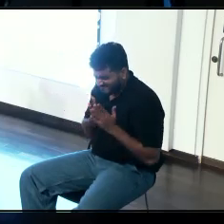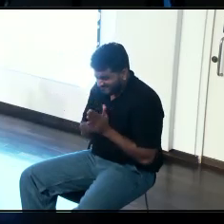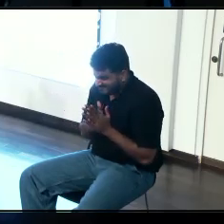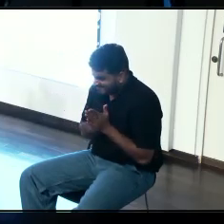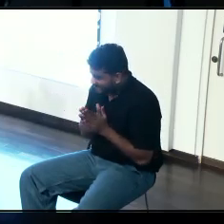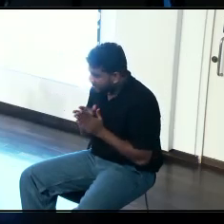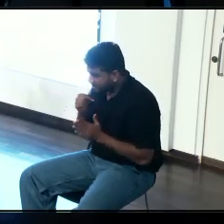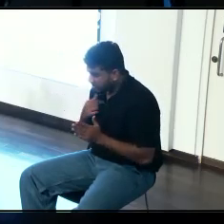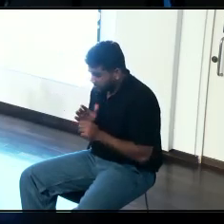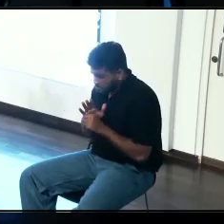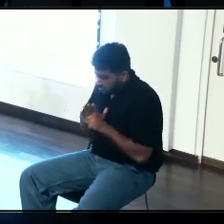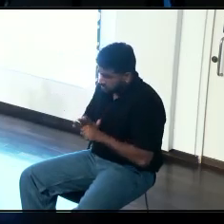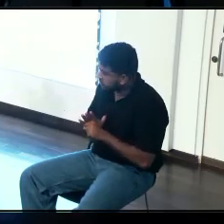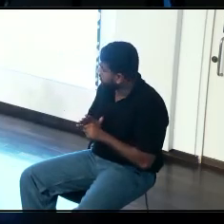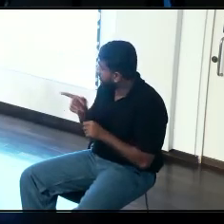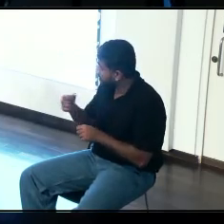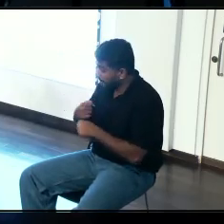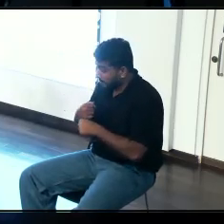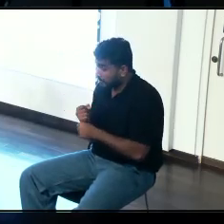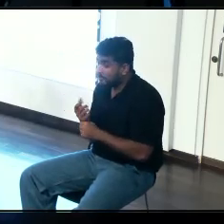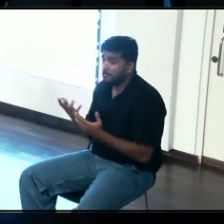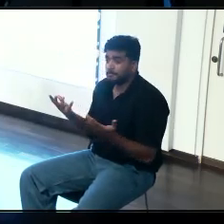pushing you over the edge to make this?